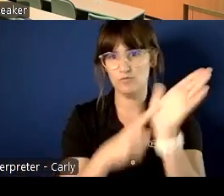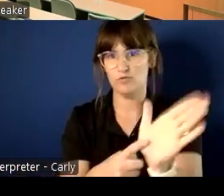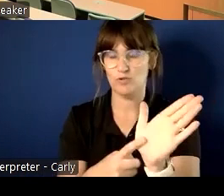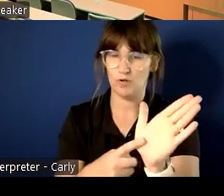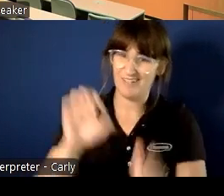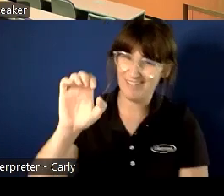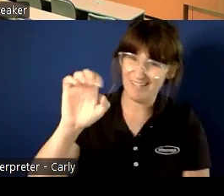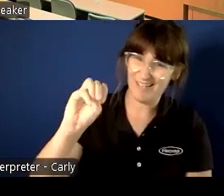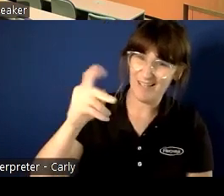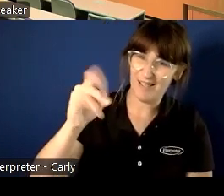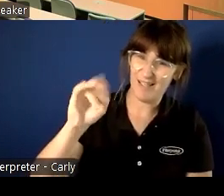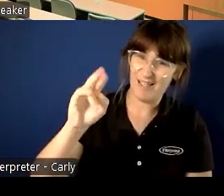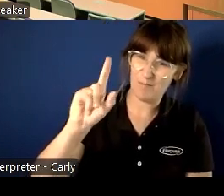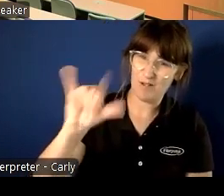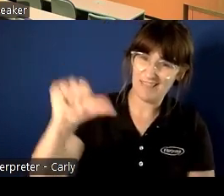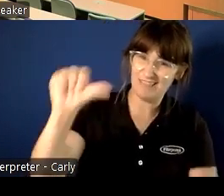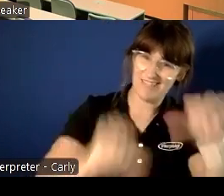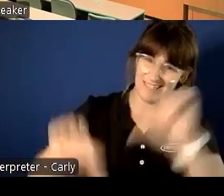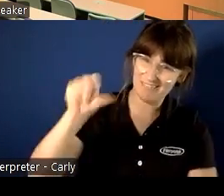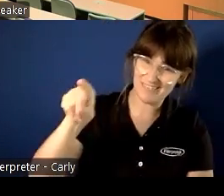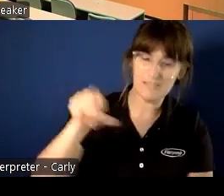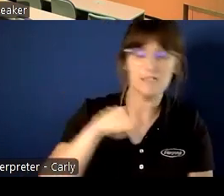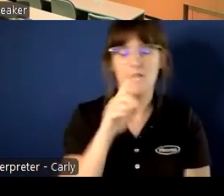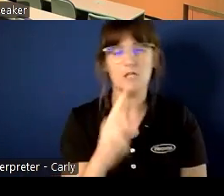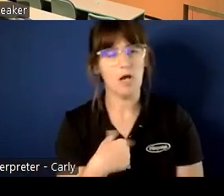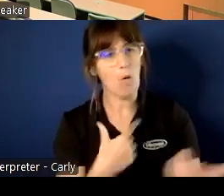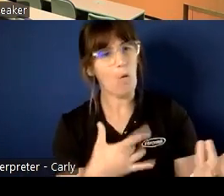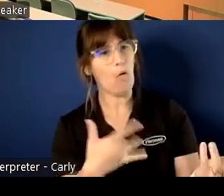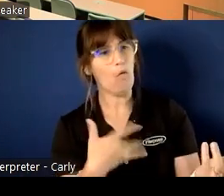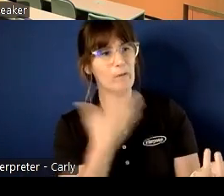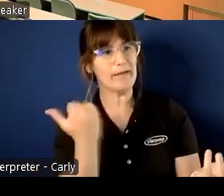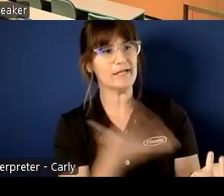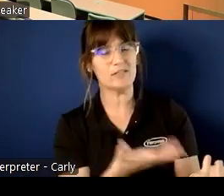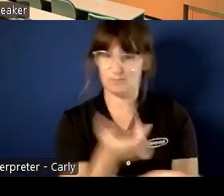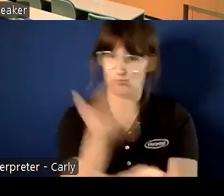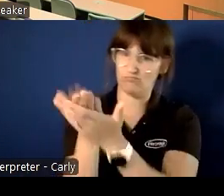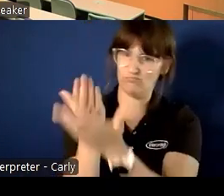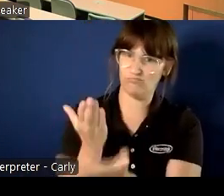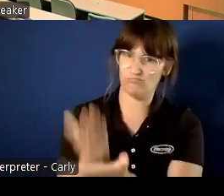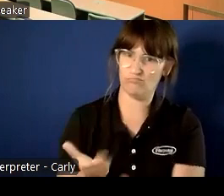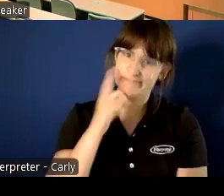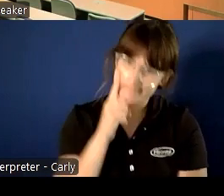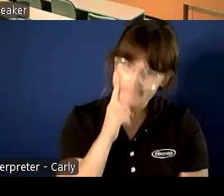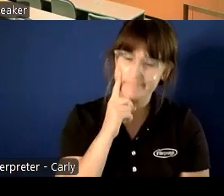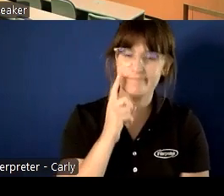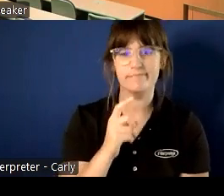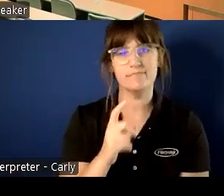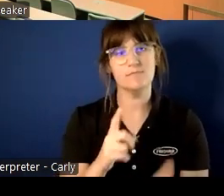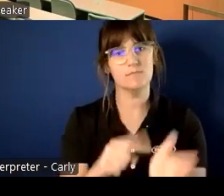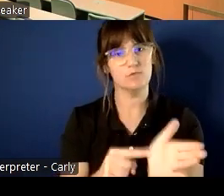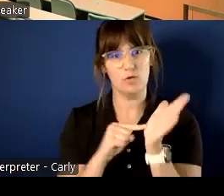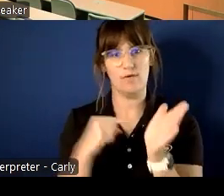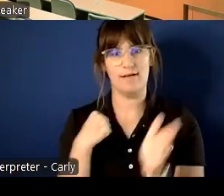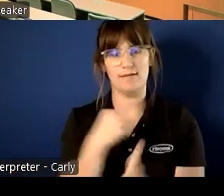empirically, not just argue, hey, our patient feel better because of our services. Empirically show that,